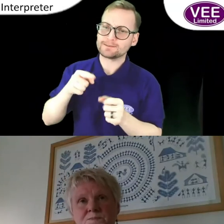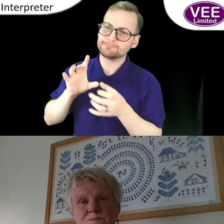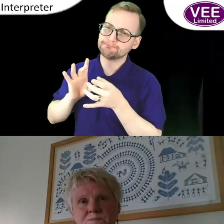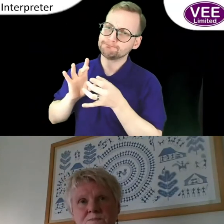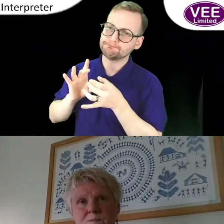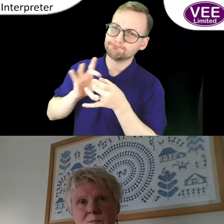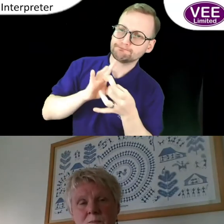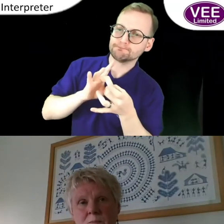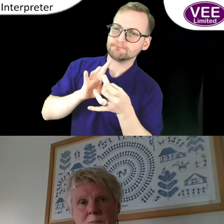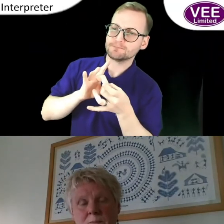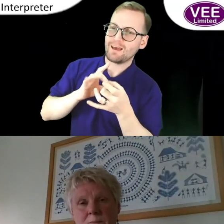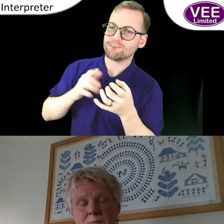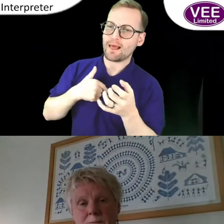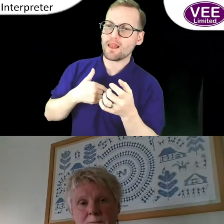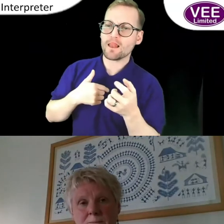really,